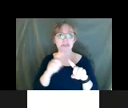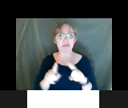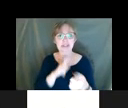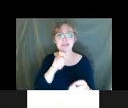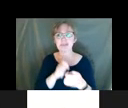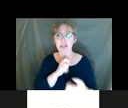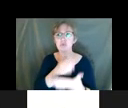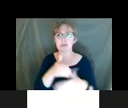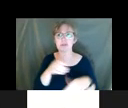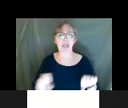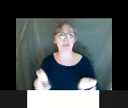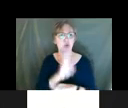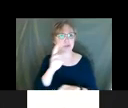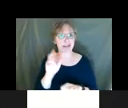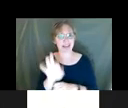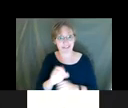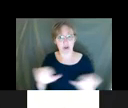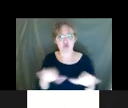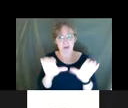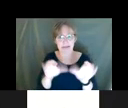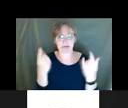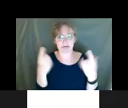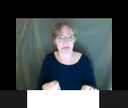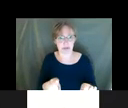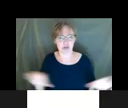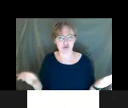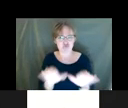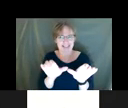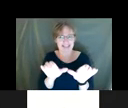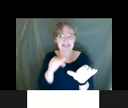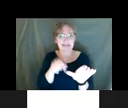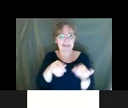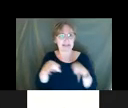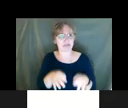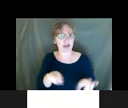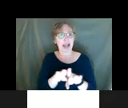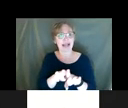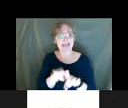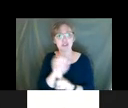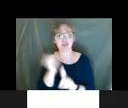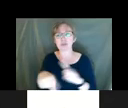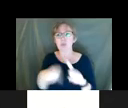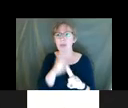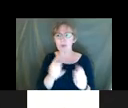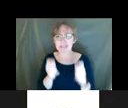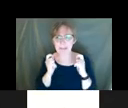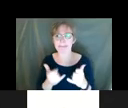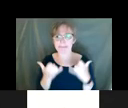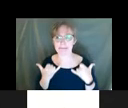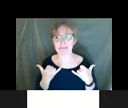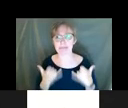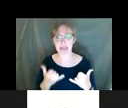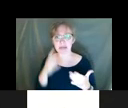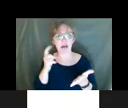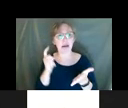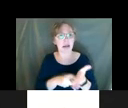situations. A crisis is defined as a situation in which there is an immediate and identifiable